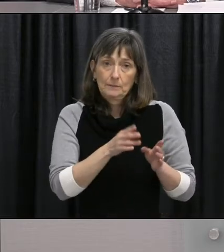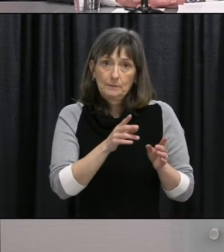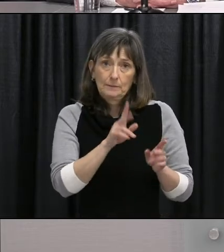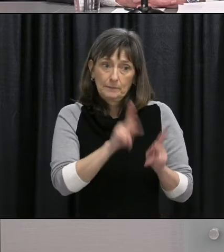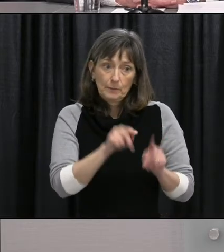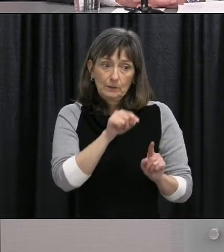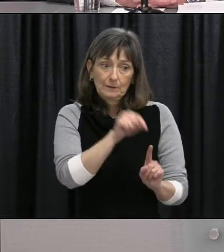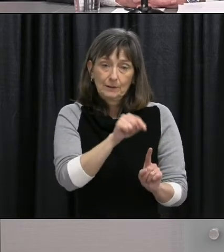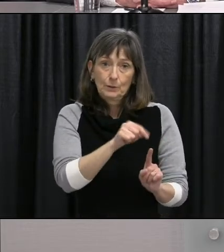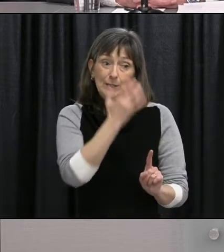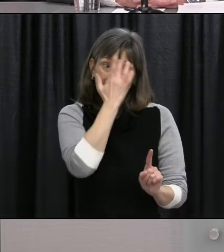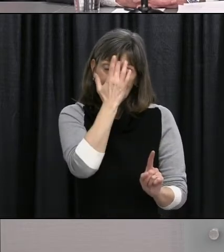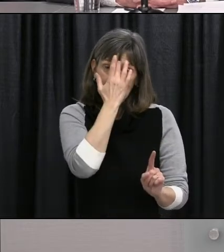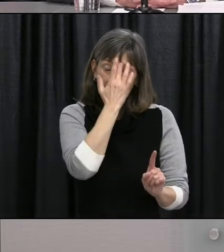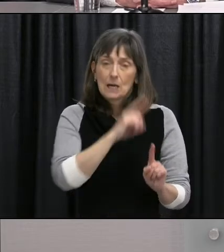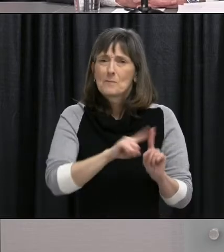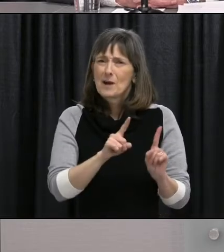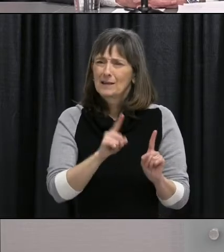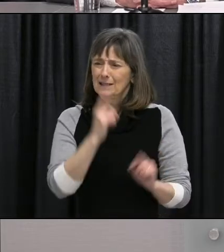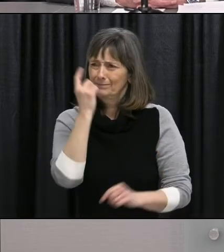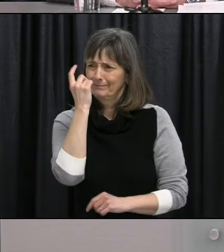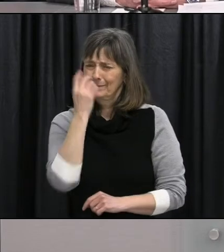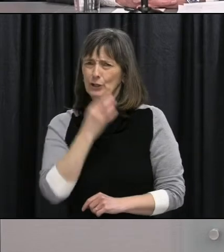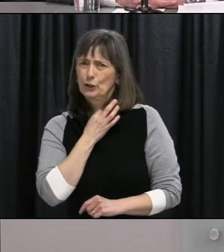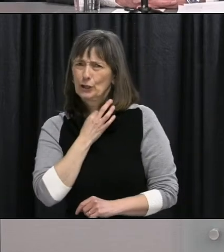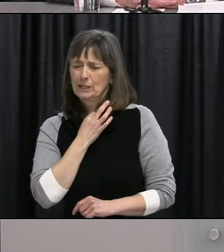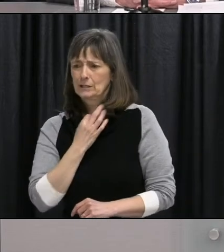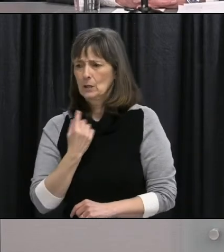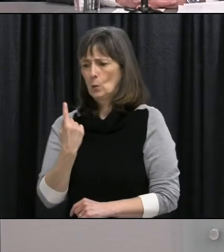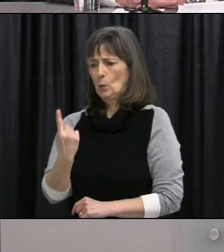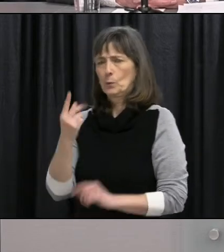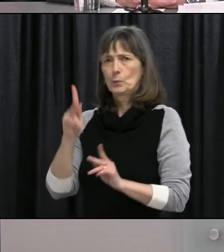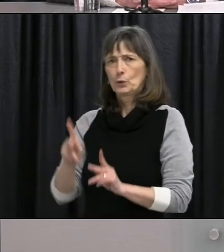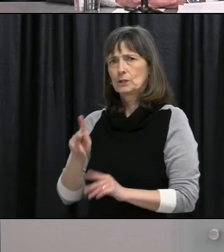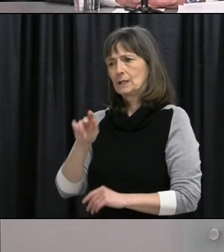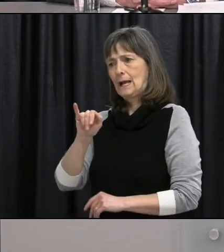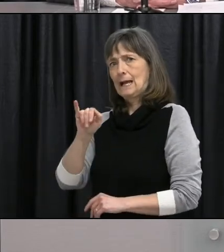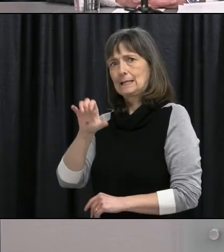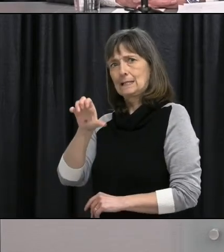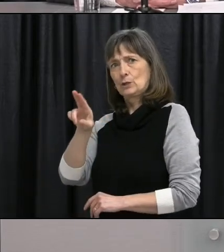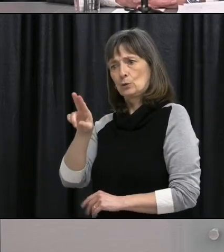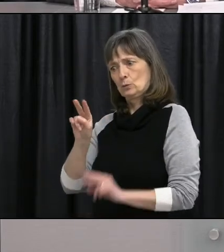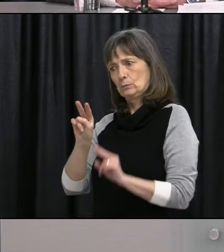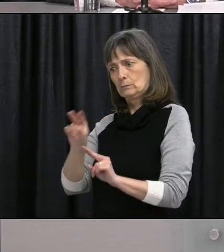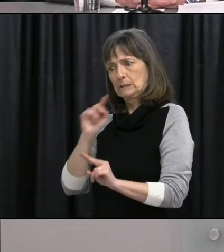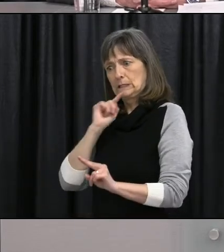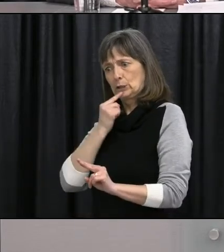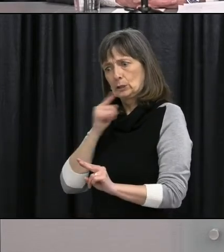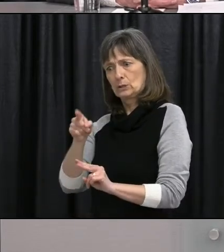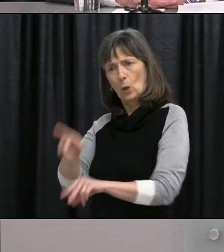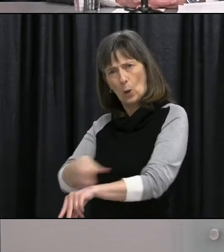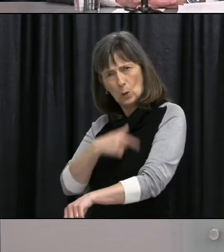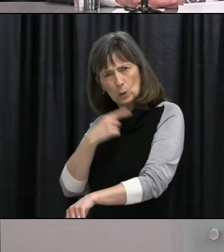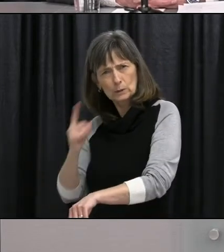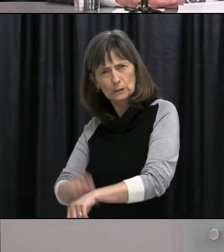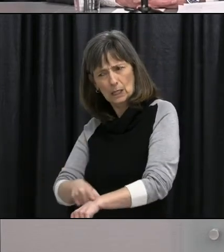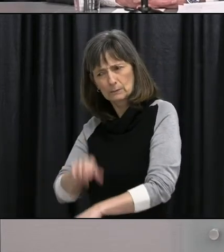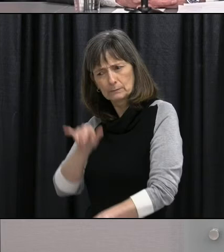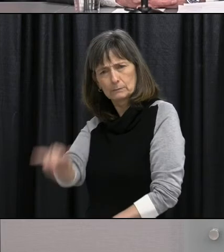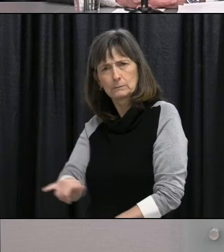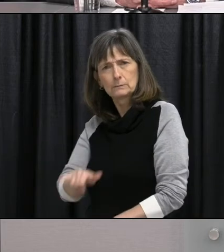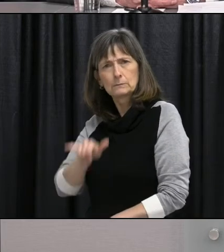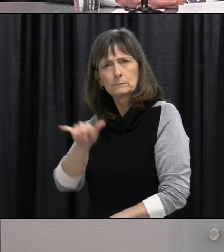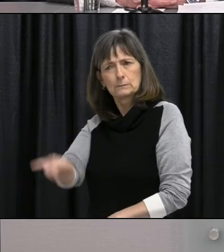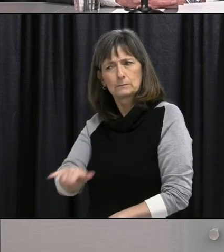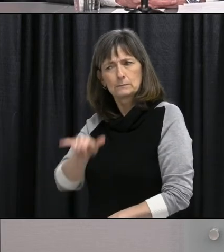in the ICU, they seem to have been there for quite some time. I'm wondering, is there anything that public health officials, are learning about